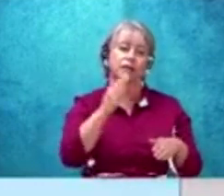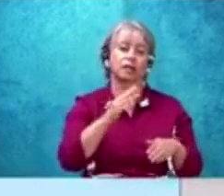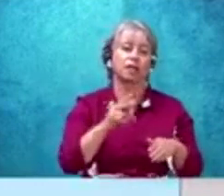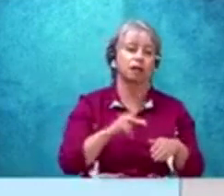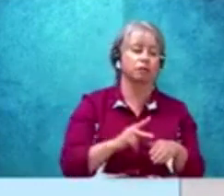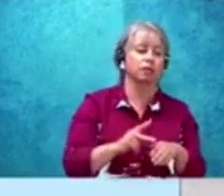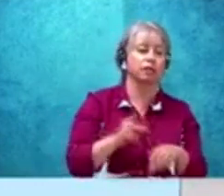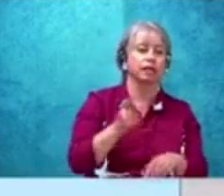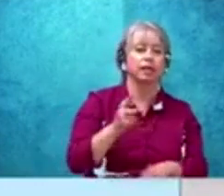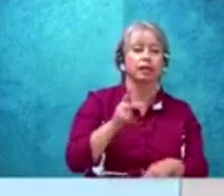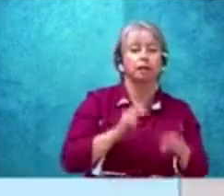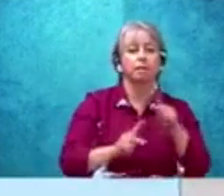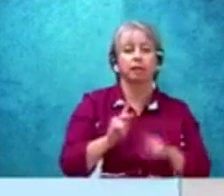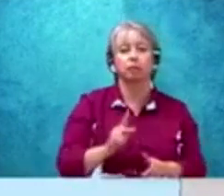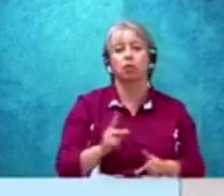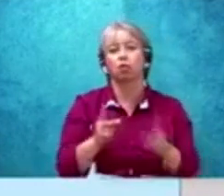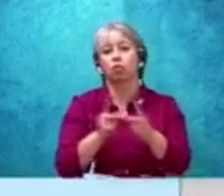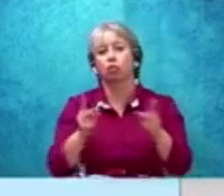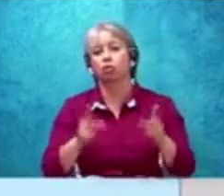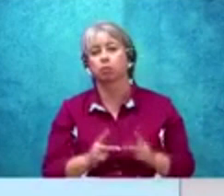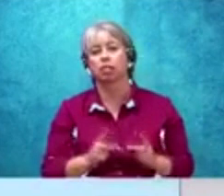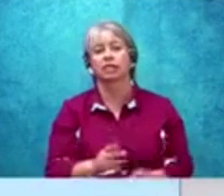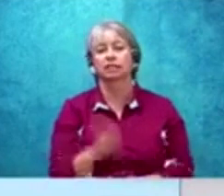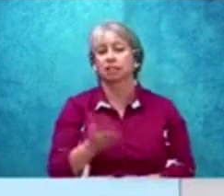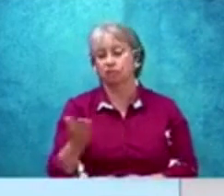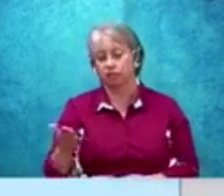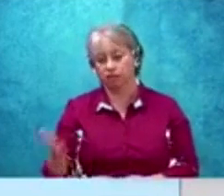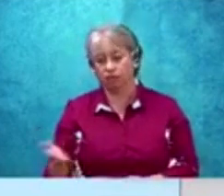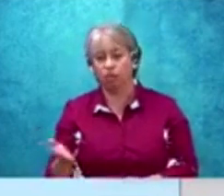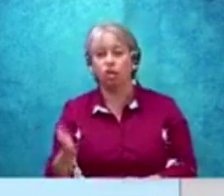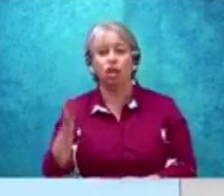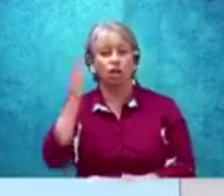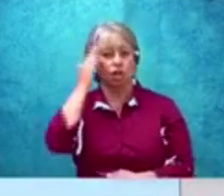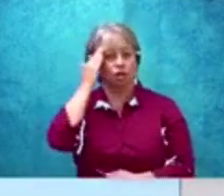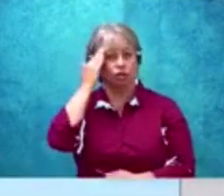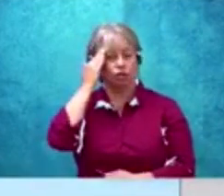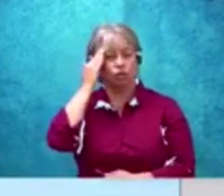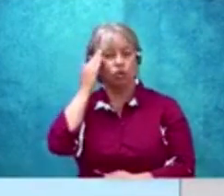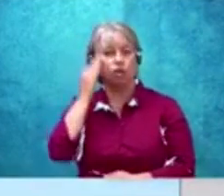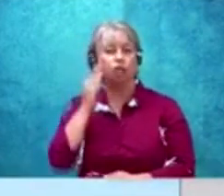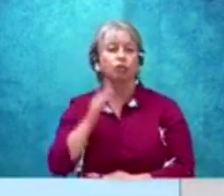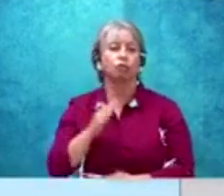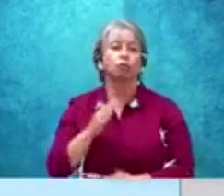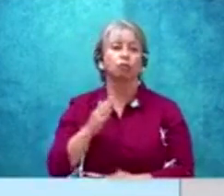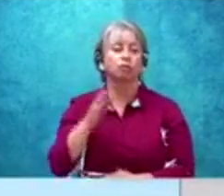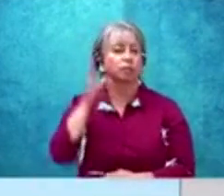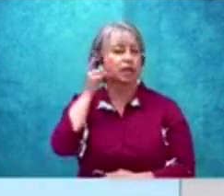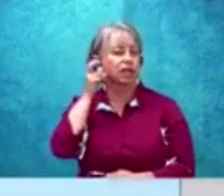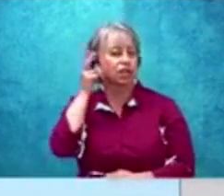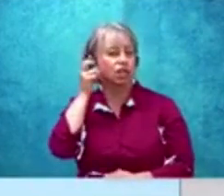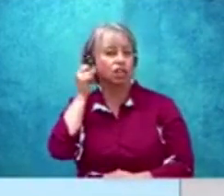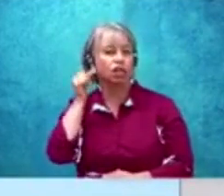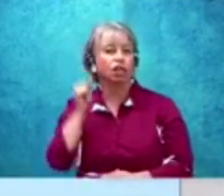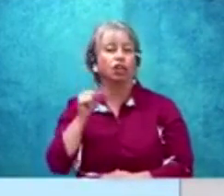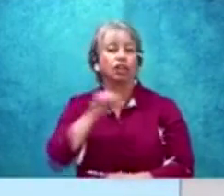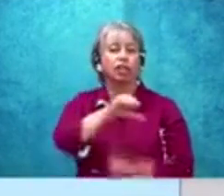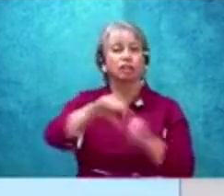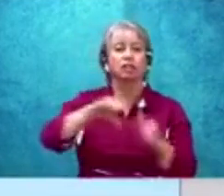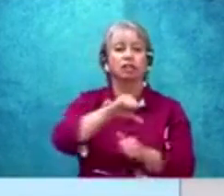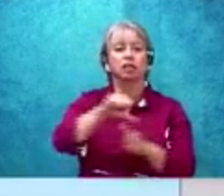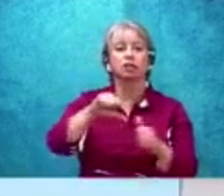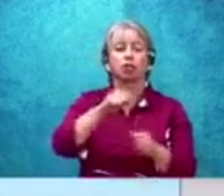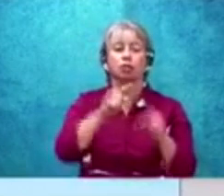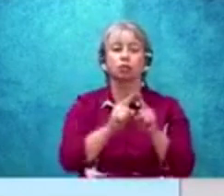places. You've probably been watching the news and you've heard them discuss social distancing. When they're talking about